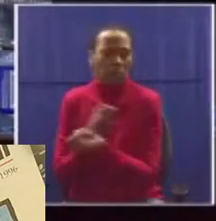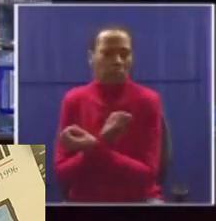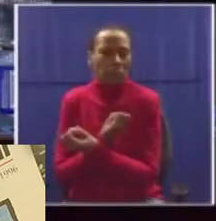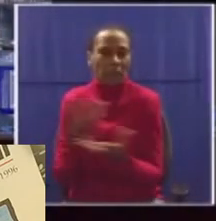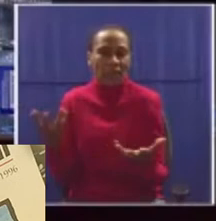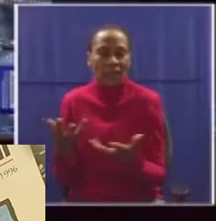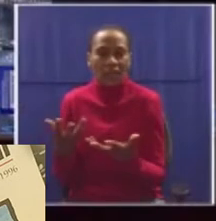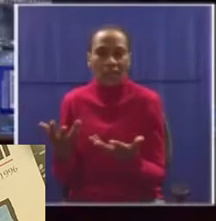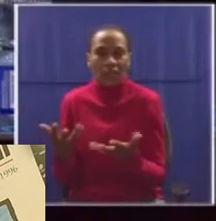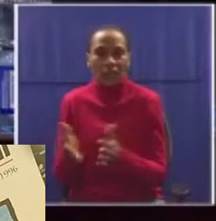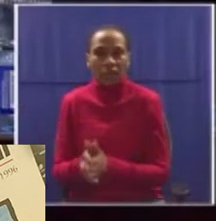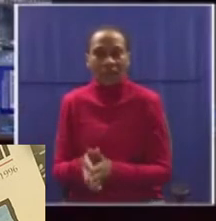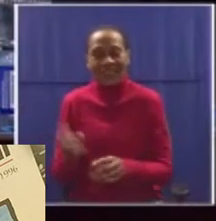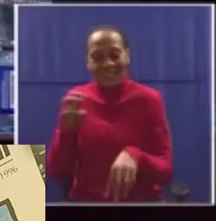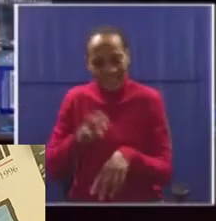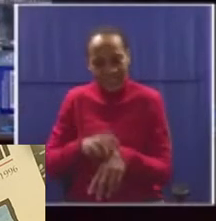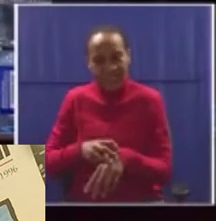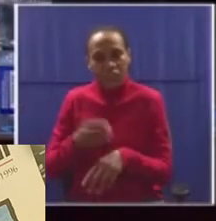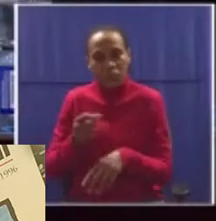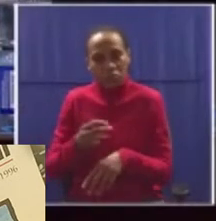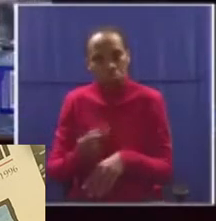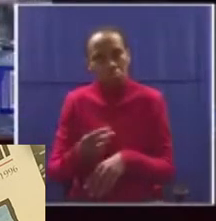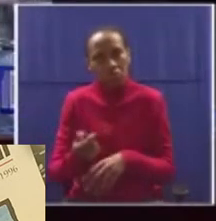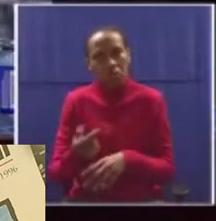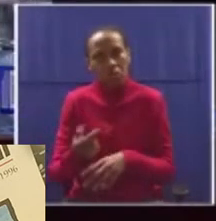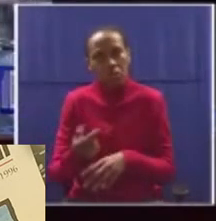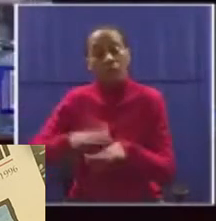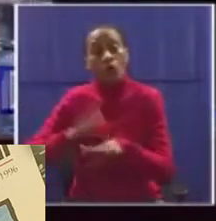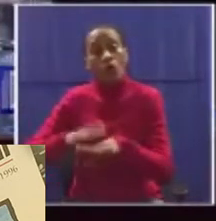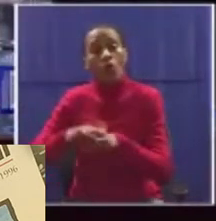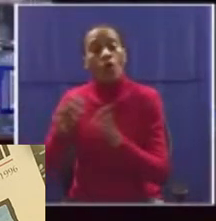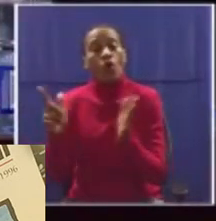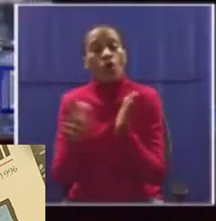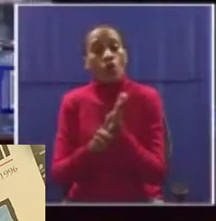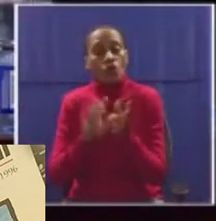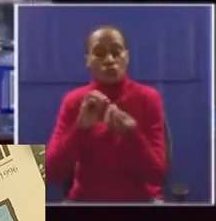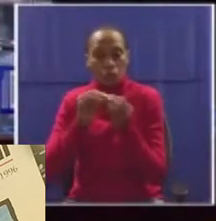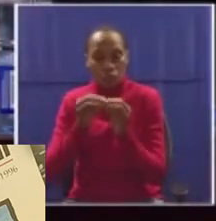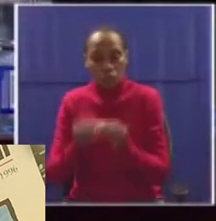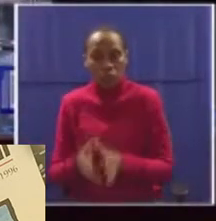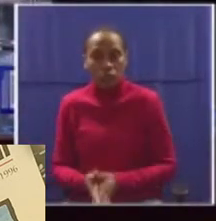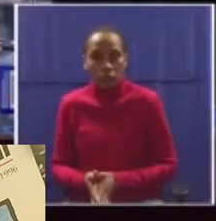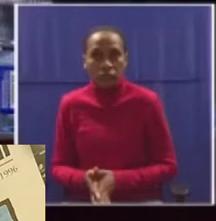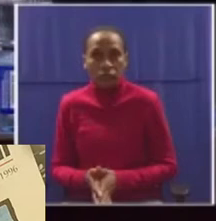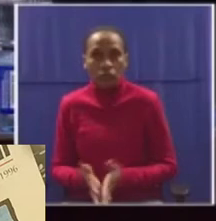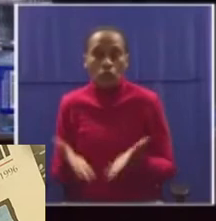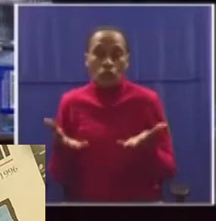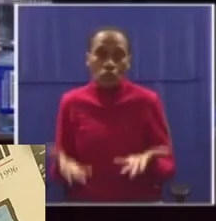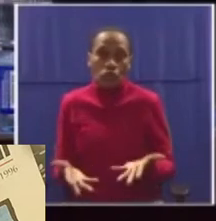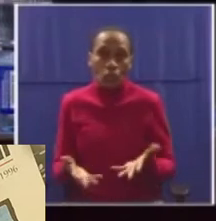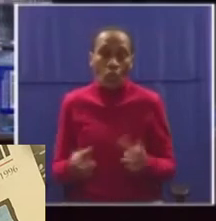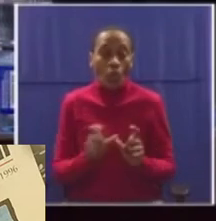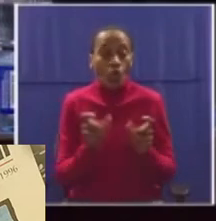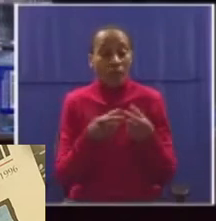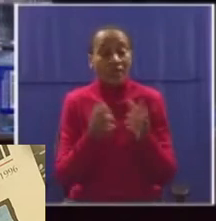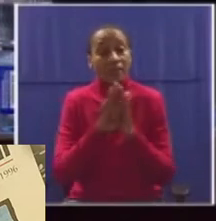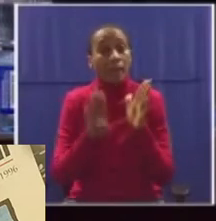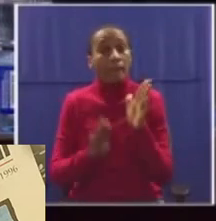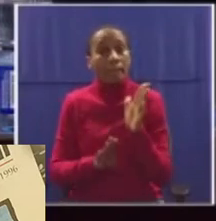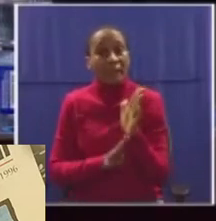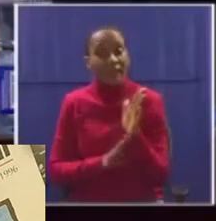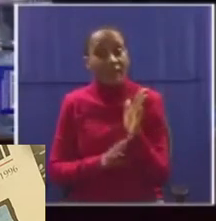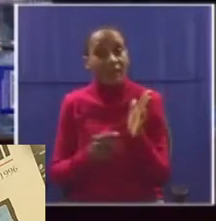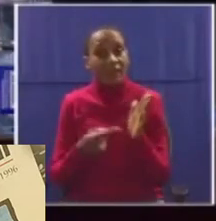demonstrating the urgency for better legislative support the introduction of the committee Bob